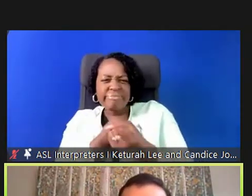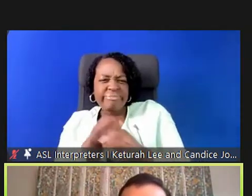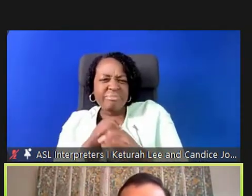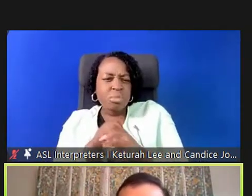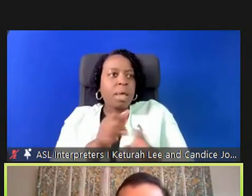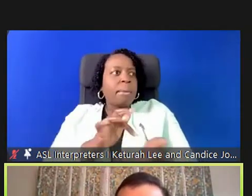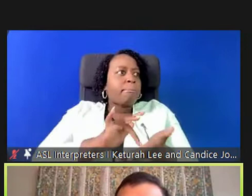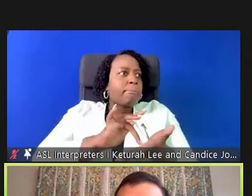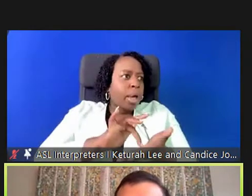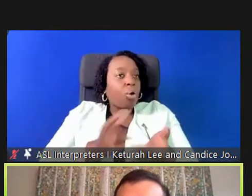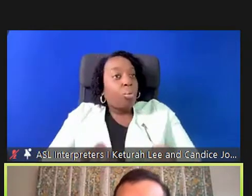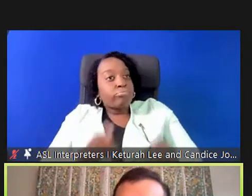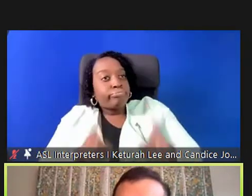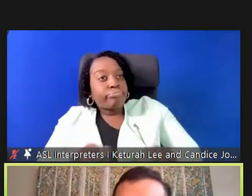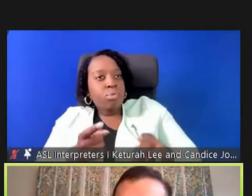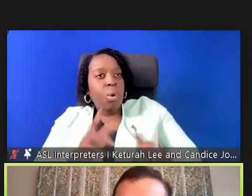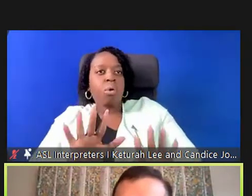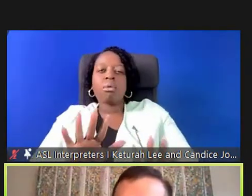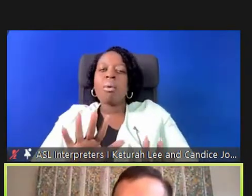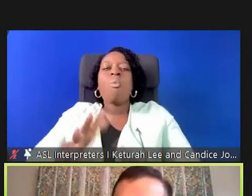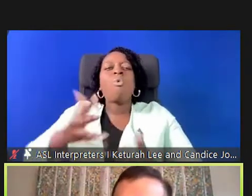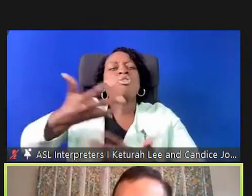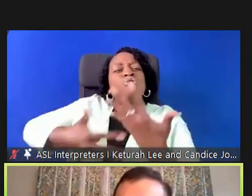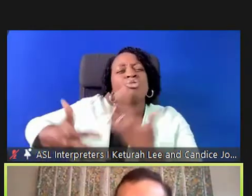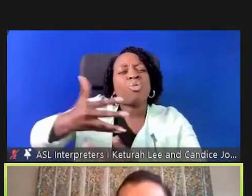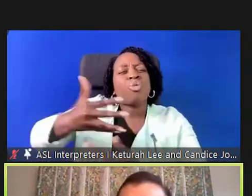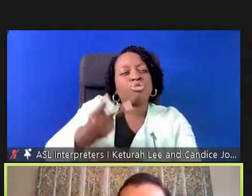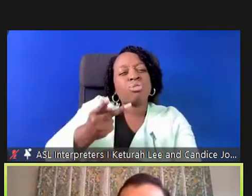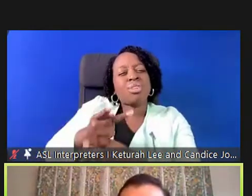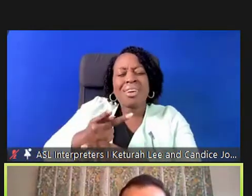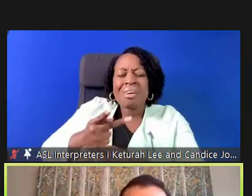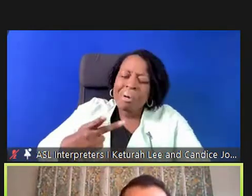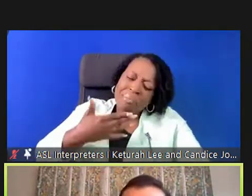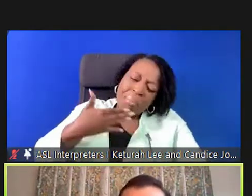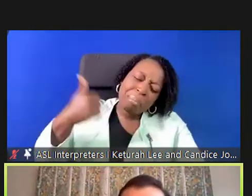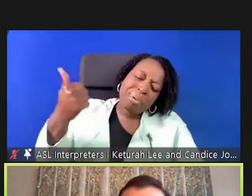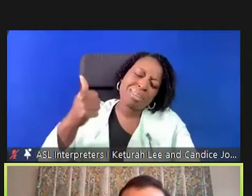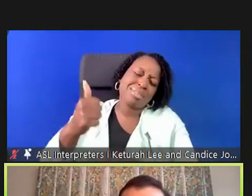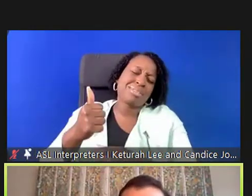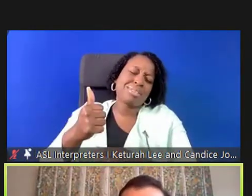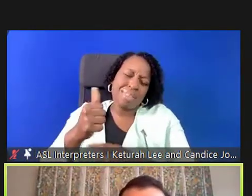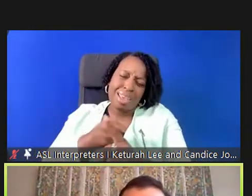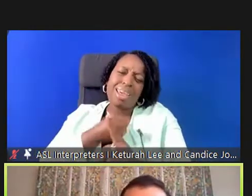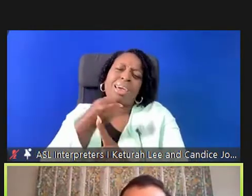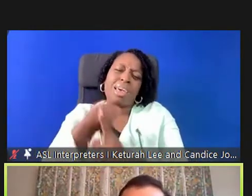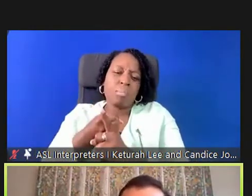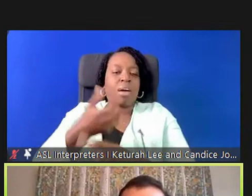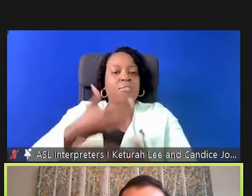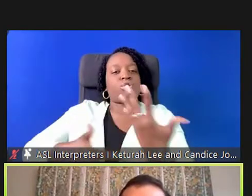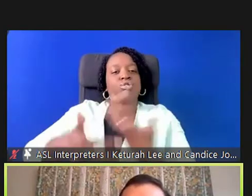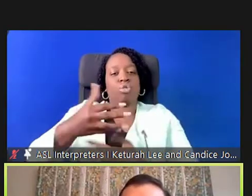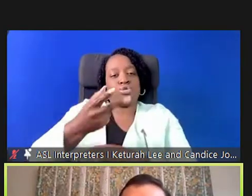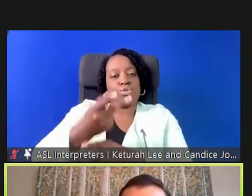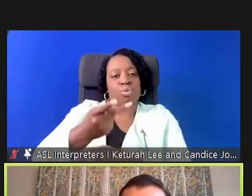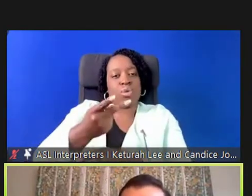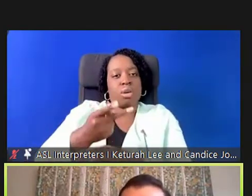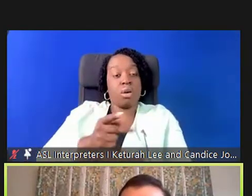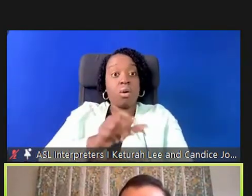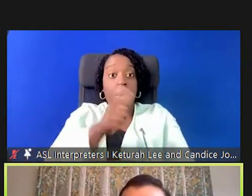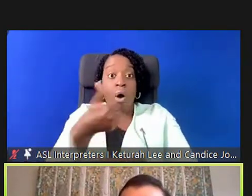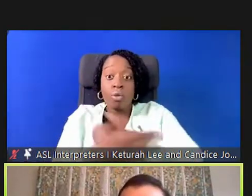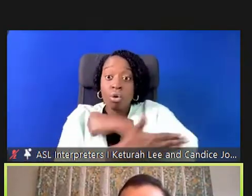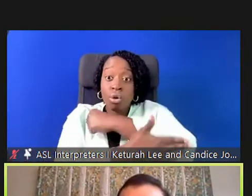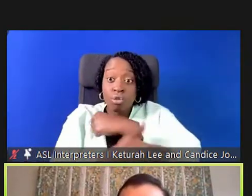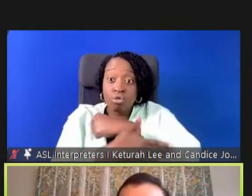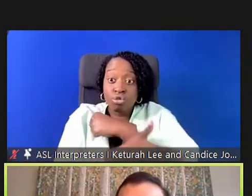where we might more greatly impact quality of life. A number of countries have really helpful models.